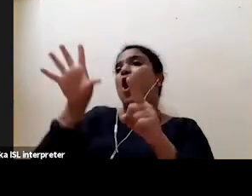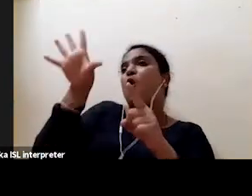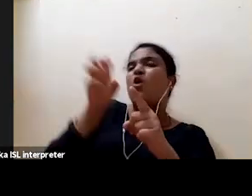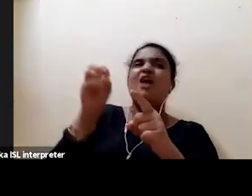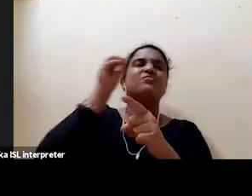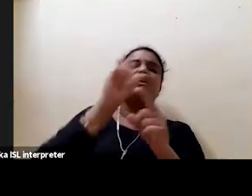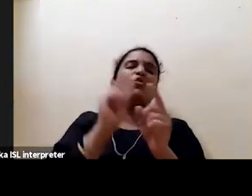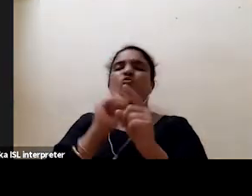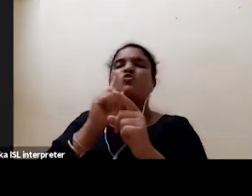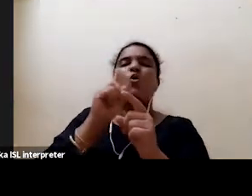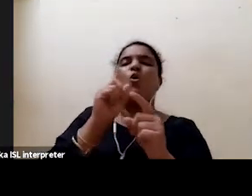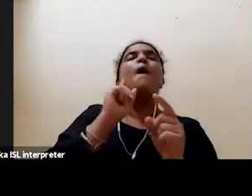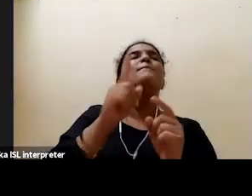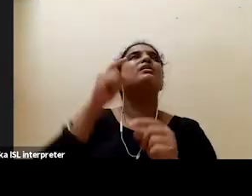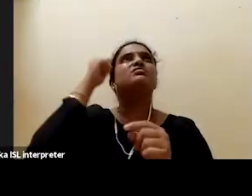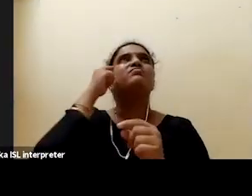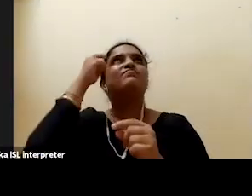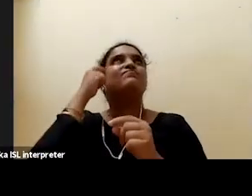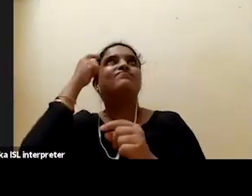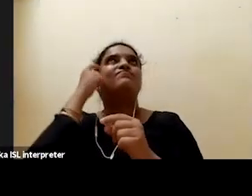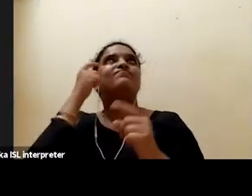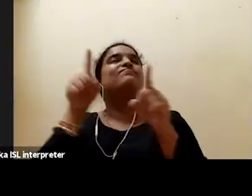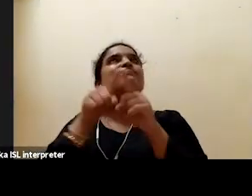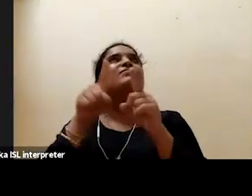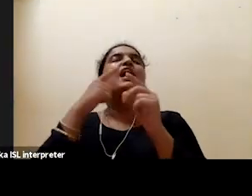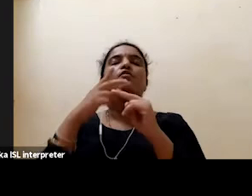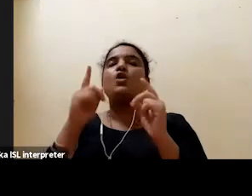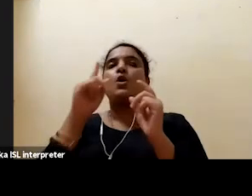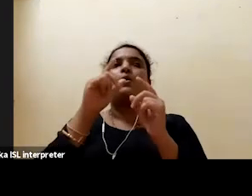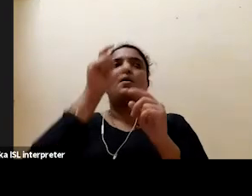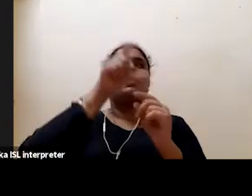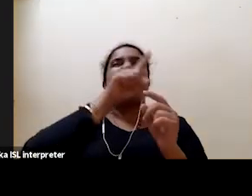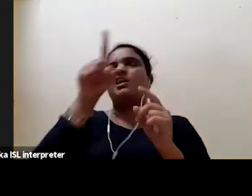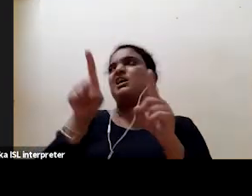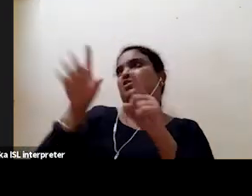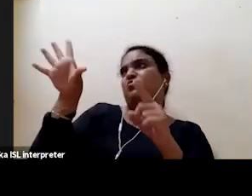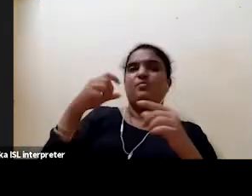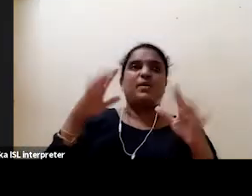comes home, just keep thinking about that. If someone comes to my house, I'm not going to try to behave like someone